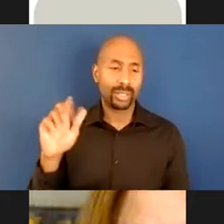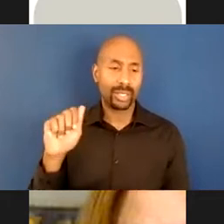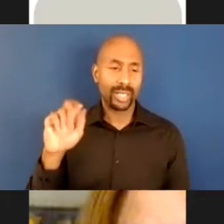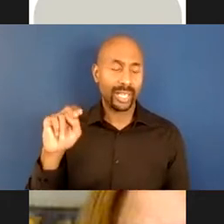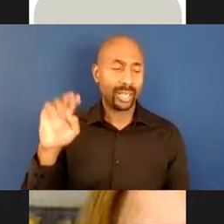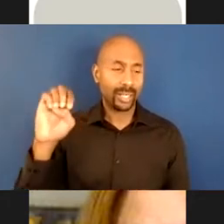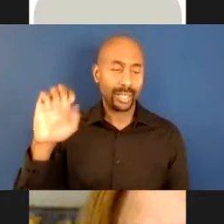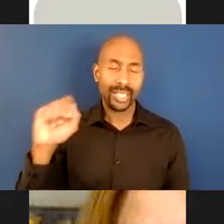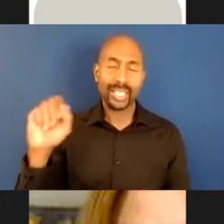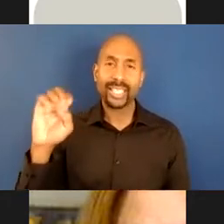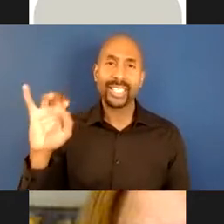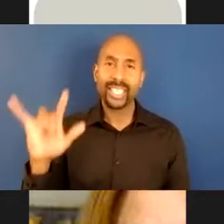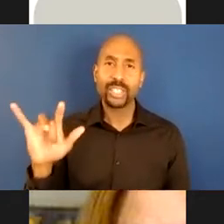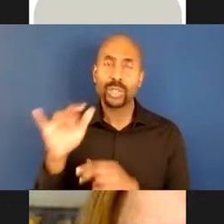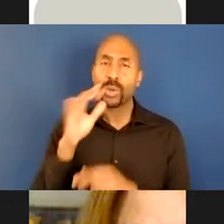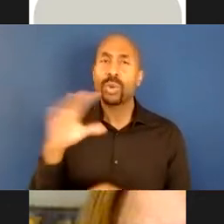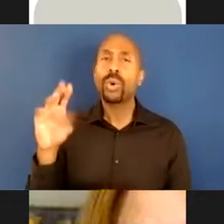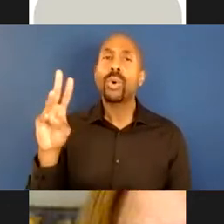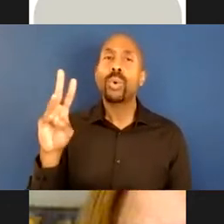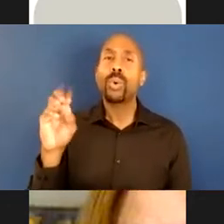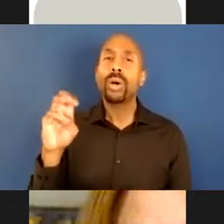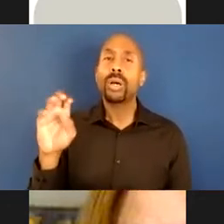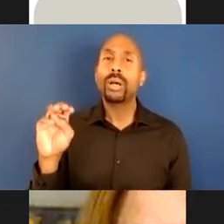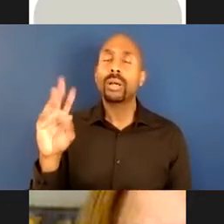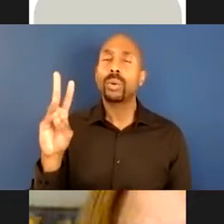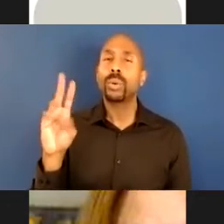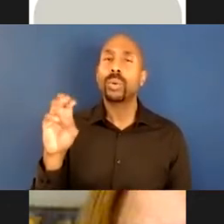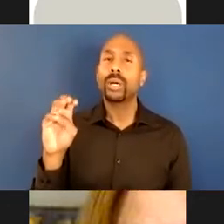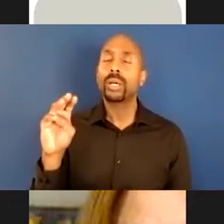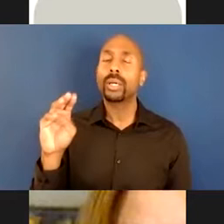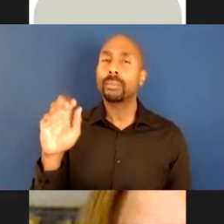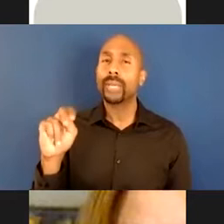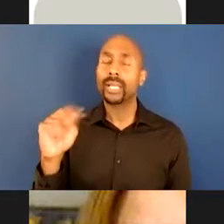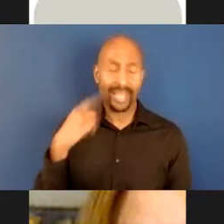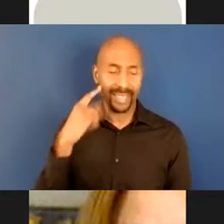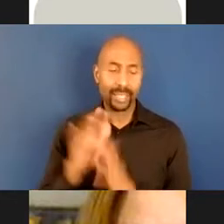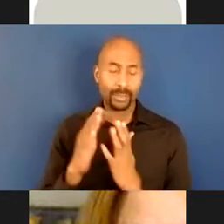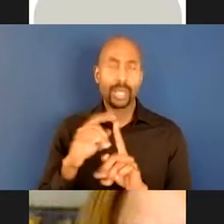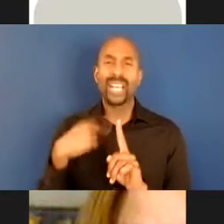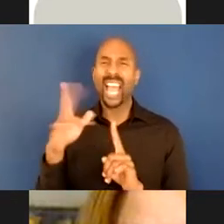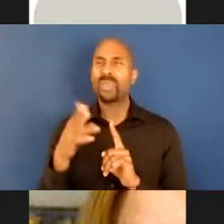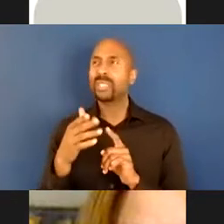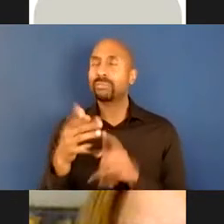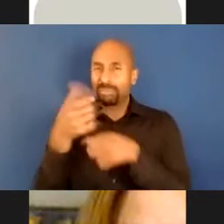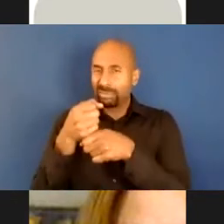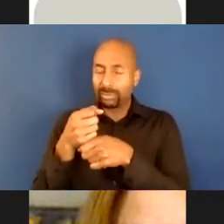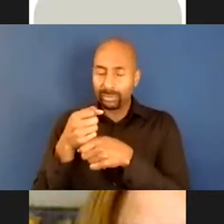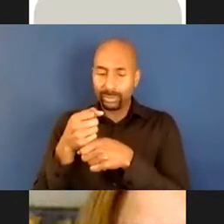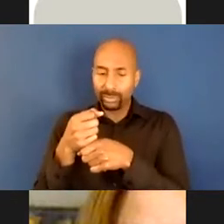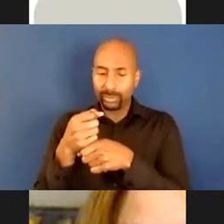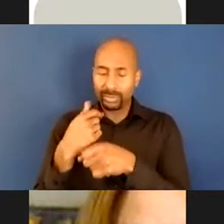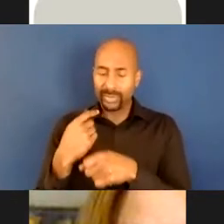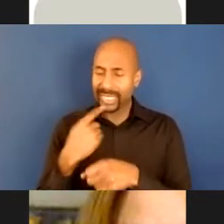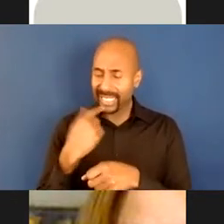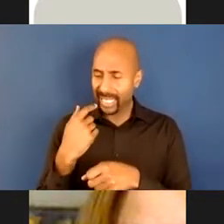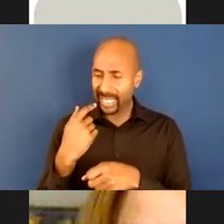text, but there's I'm gonna paraphrase, and it's something like, as many different ways